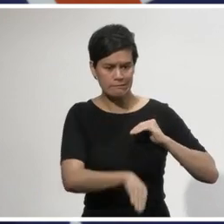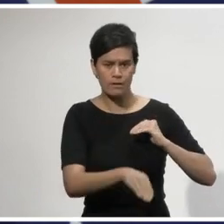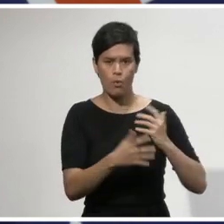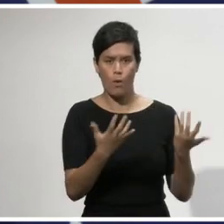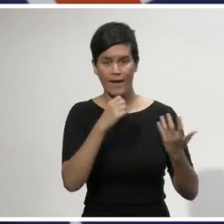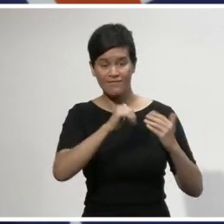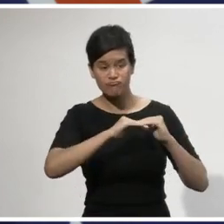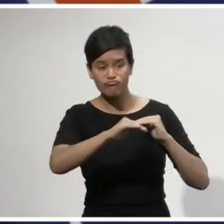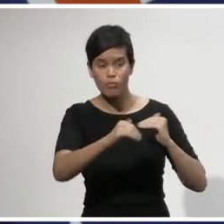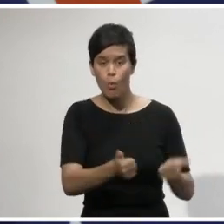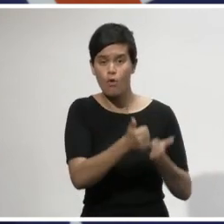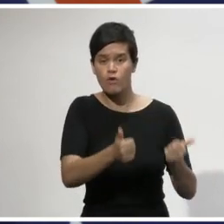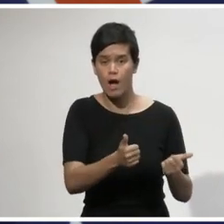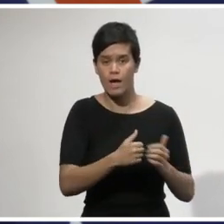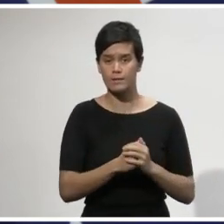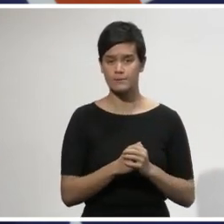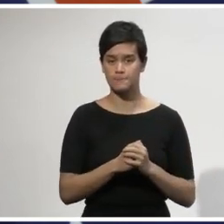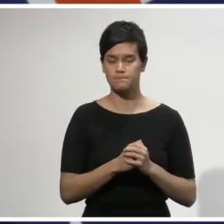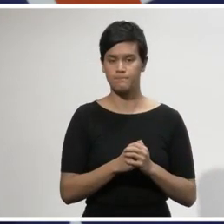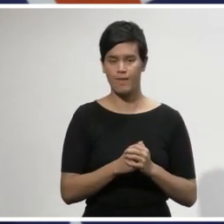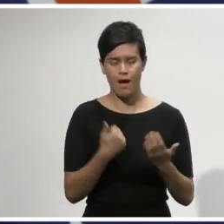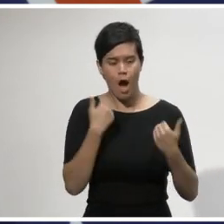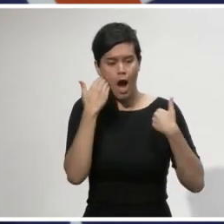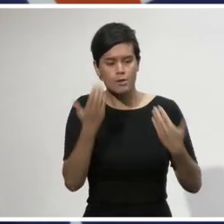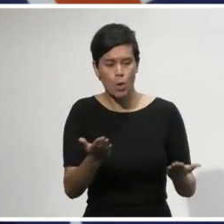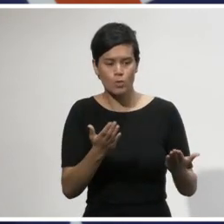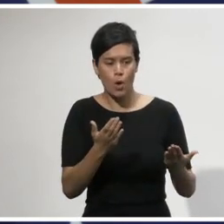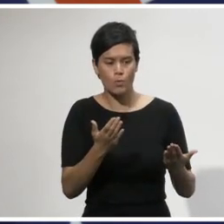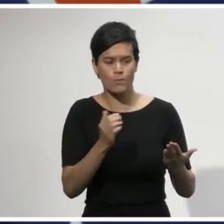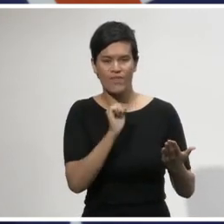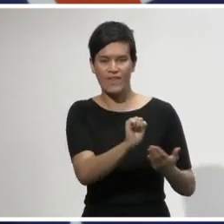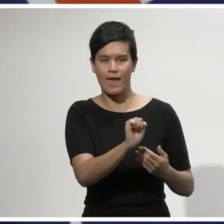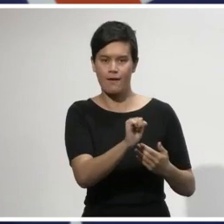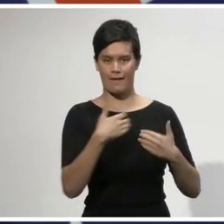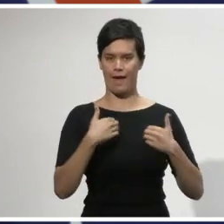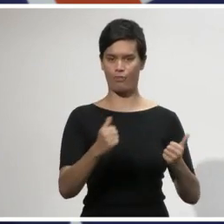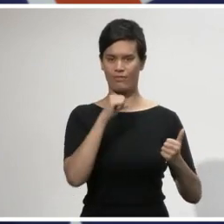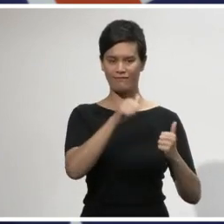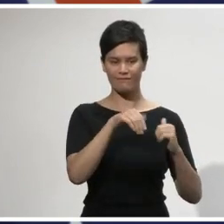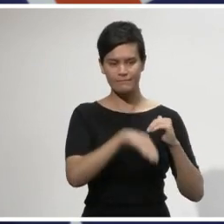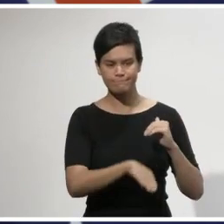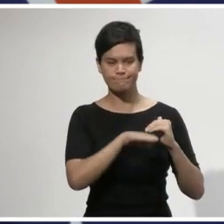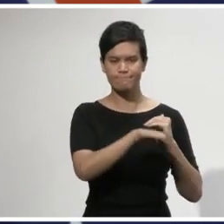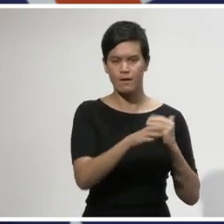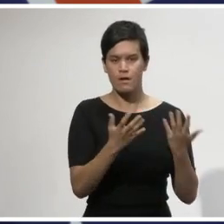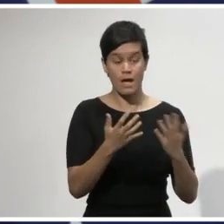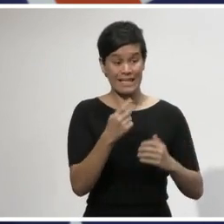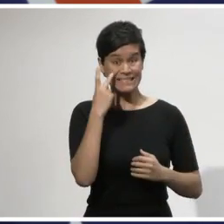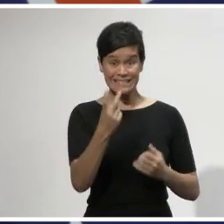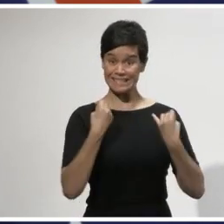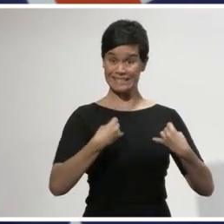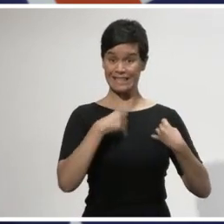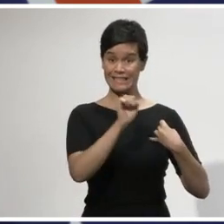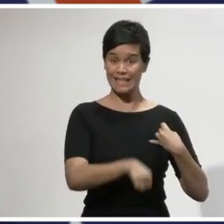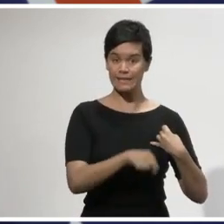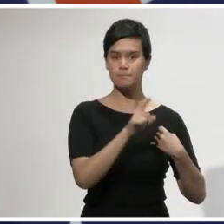I haven't been briefed otherwise. I have asked about their condition, and they are symptomatic, but they appear to be